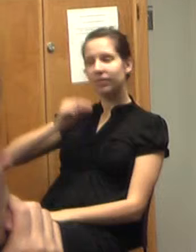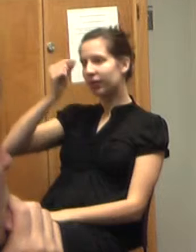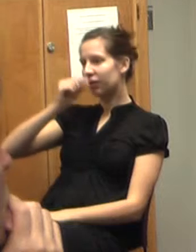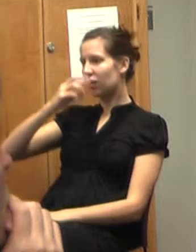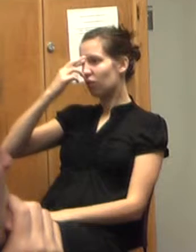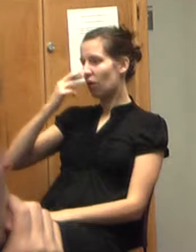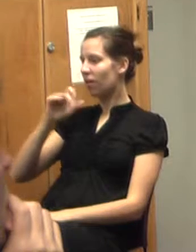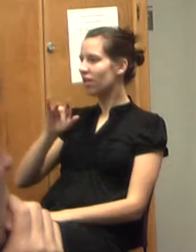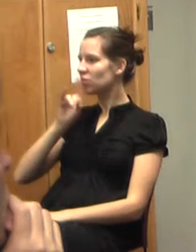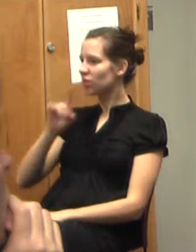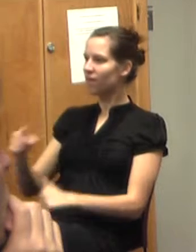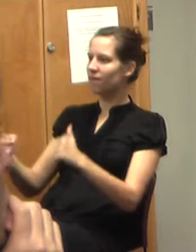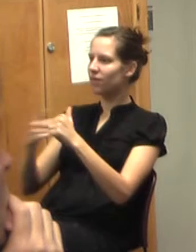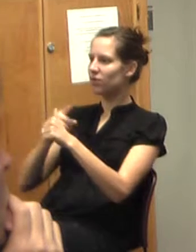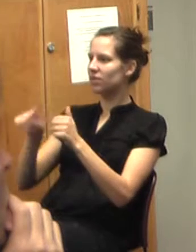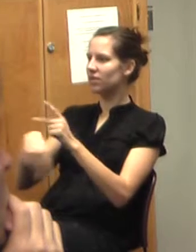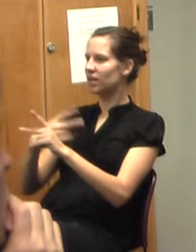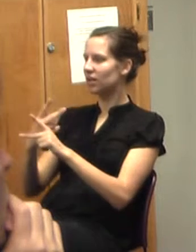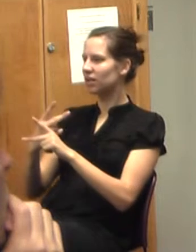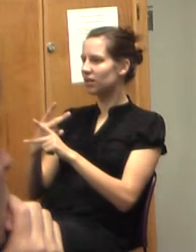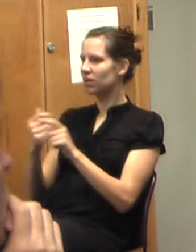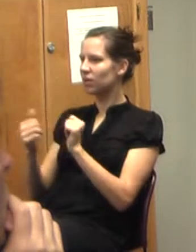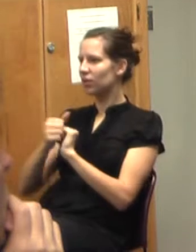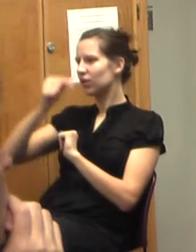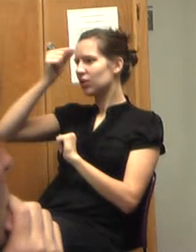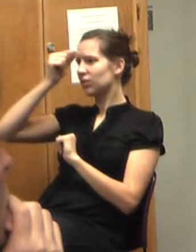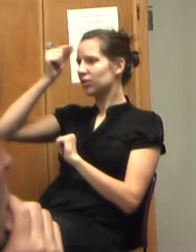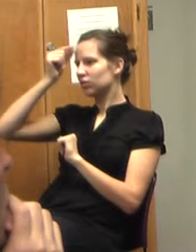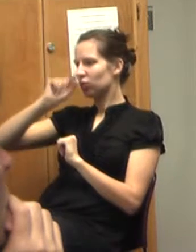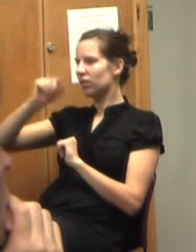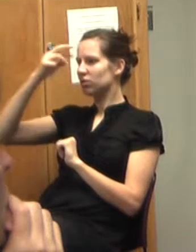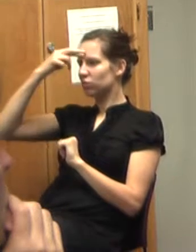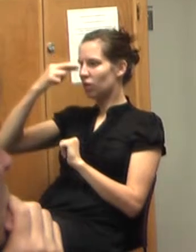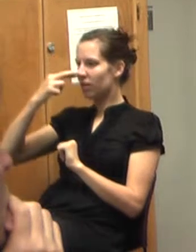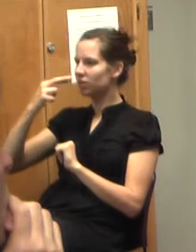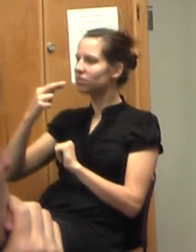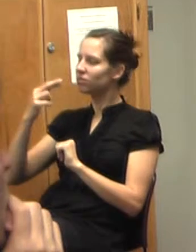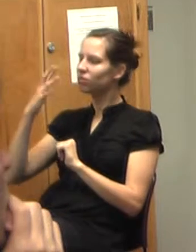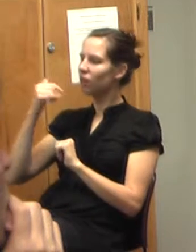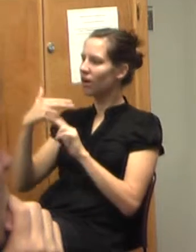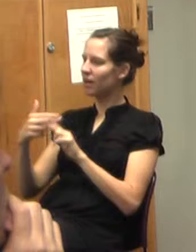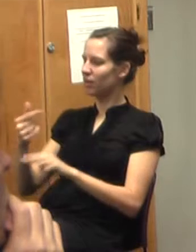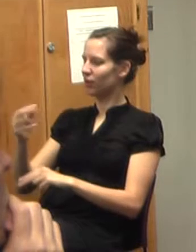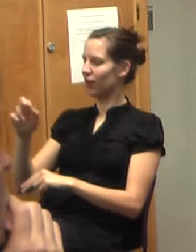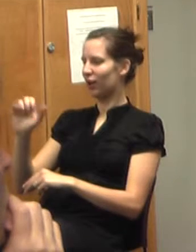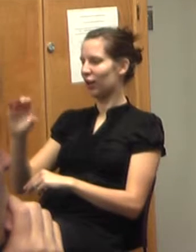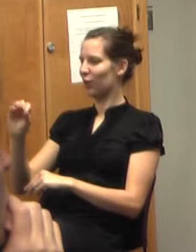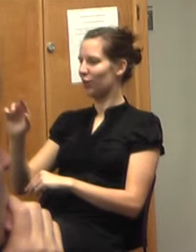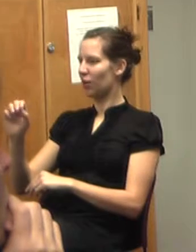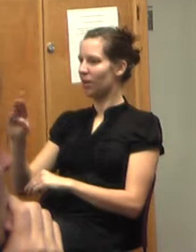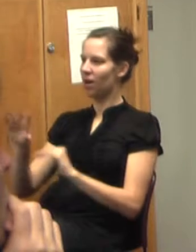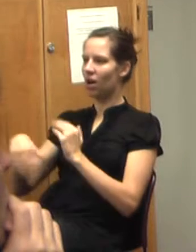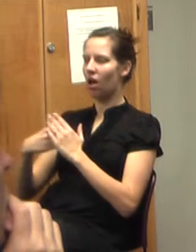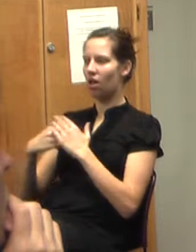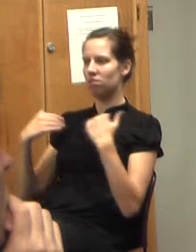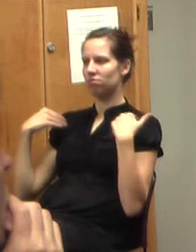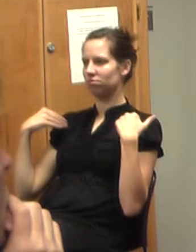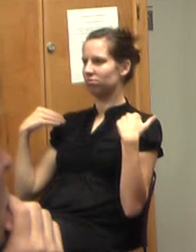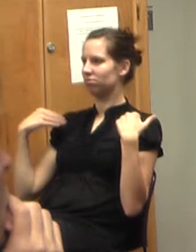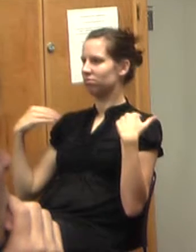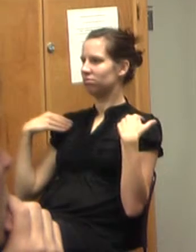Greco-Roman, it was the very first style with the Greeks and Romans, hence the name Greco-Roman. It's all upper body